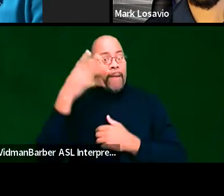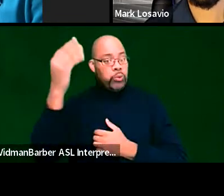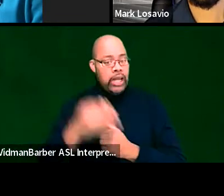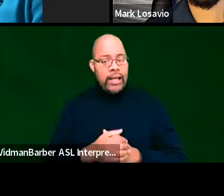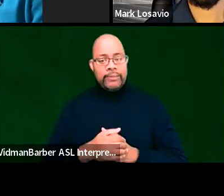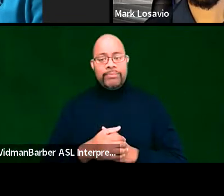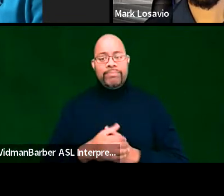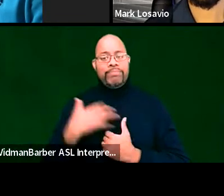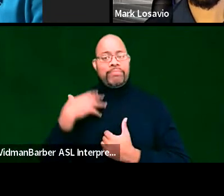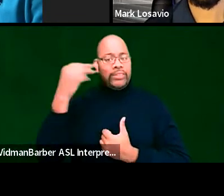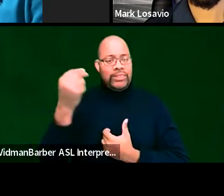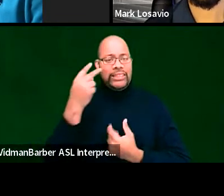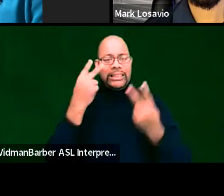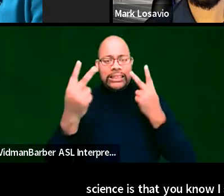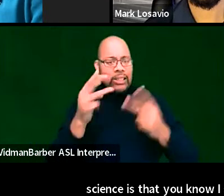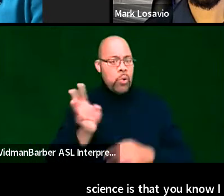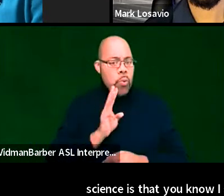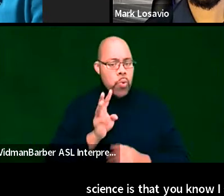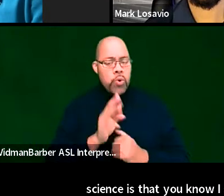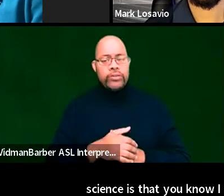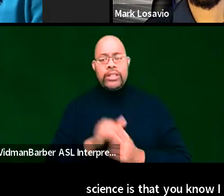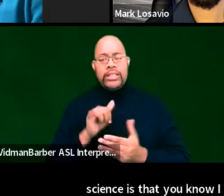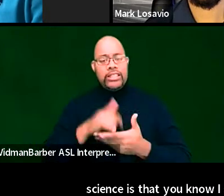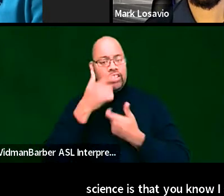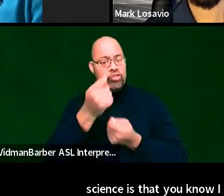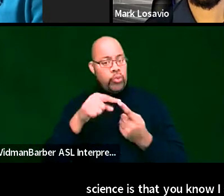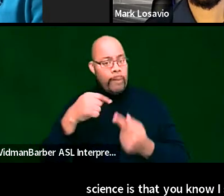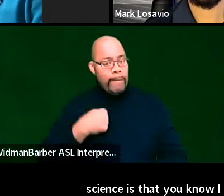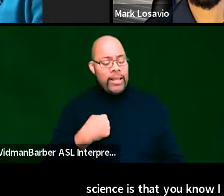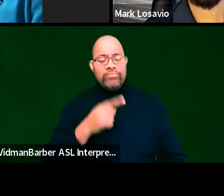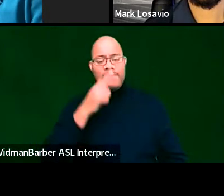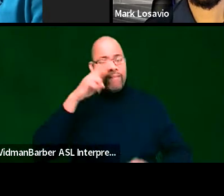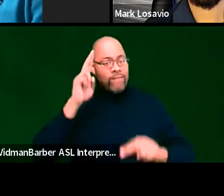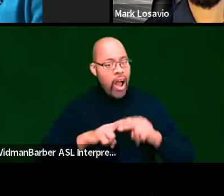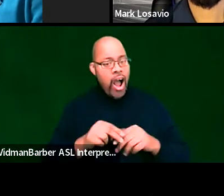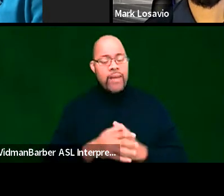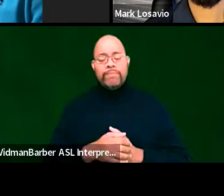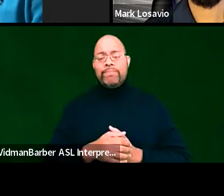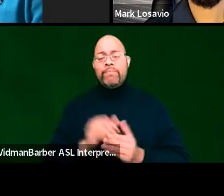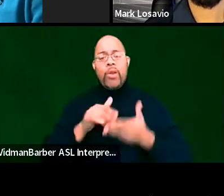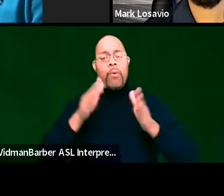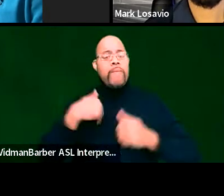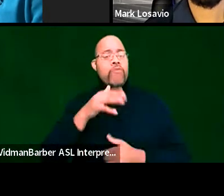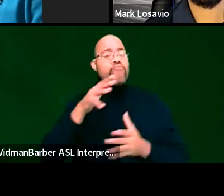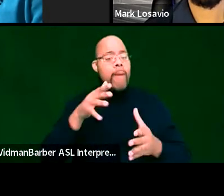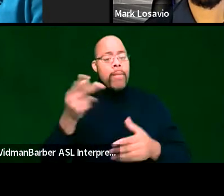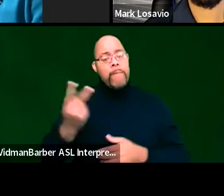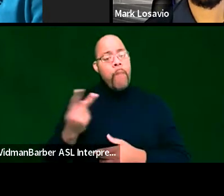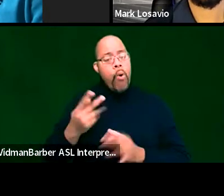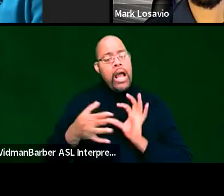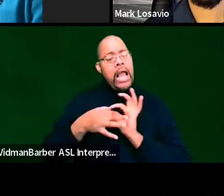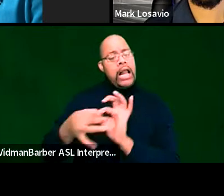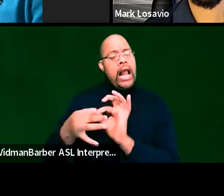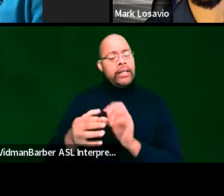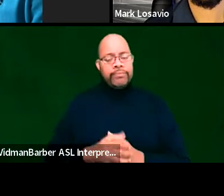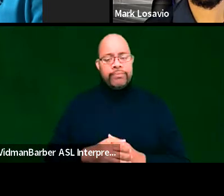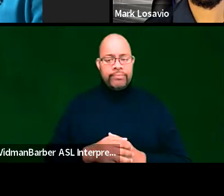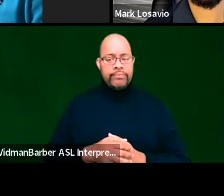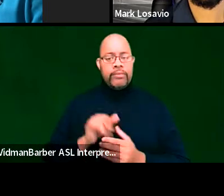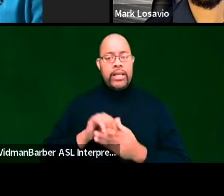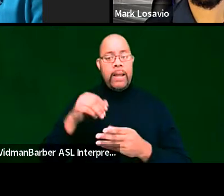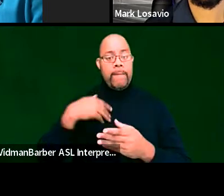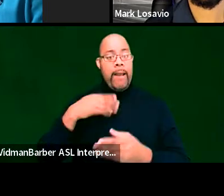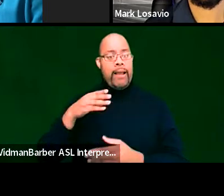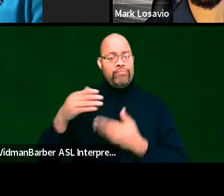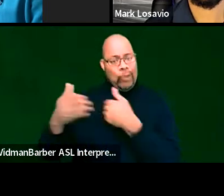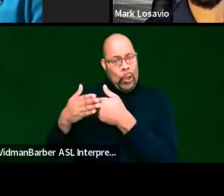like being outside, seeing water. That was interesting to me. It was fun. It was a way for my grandmother and I to connect. It was in my